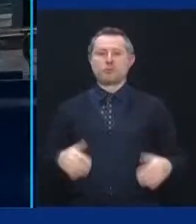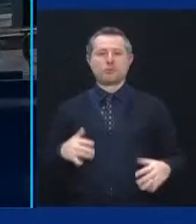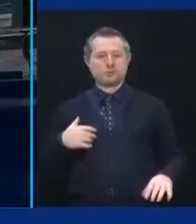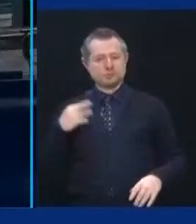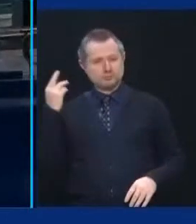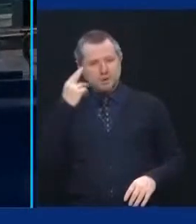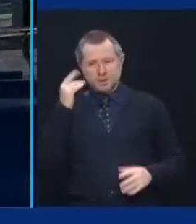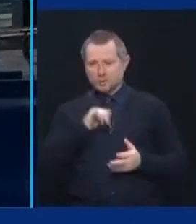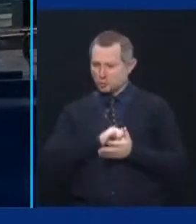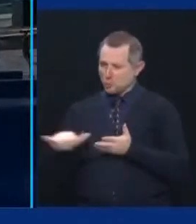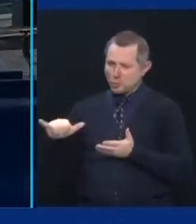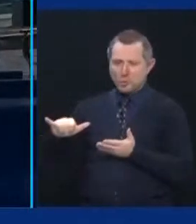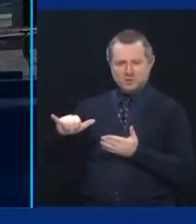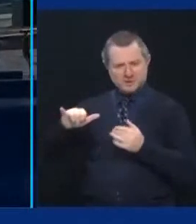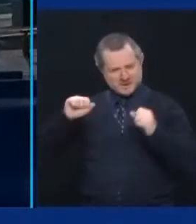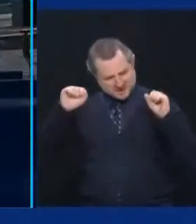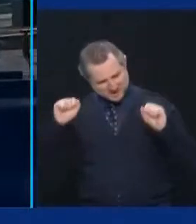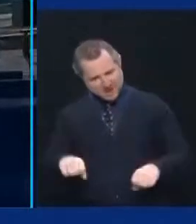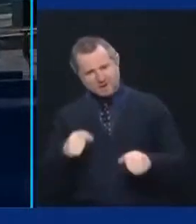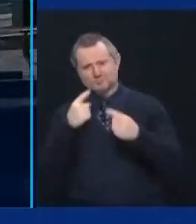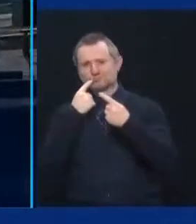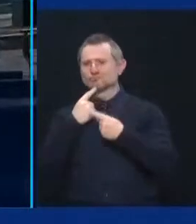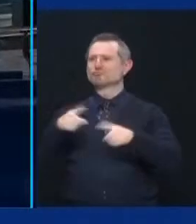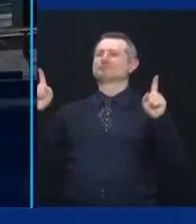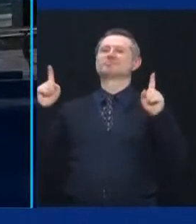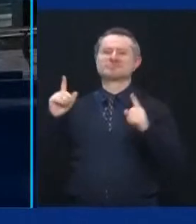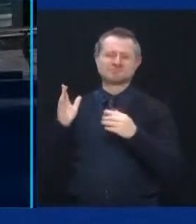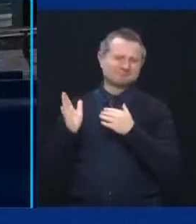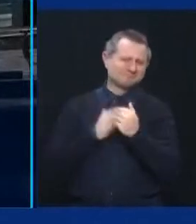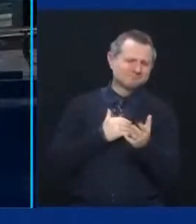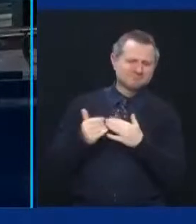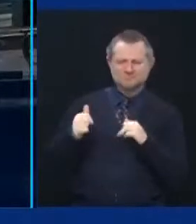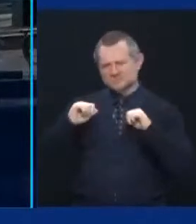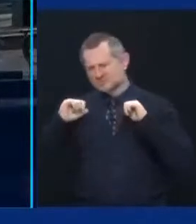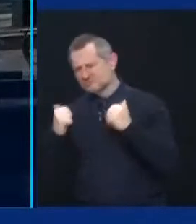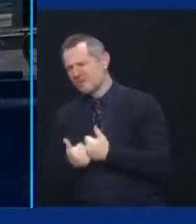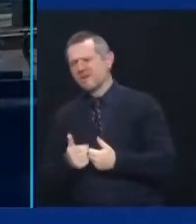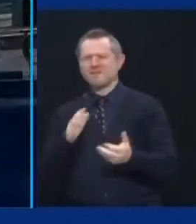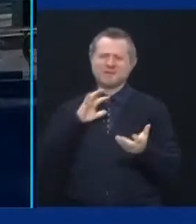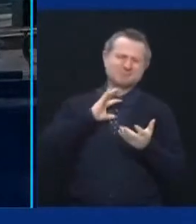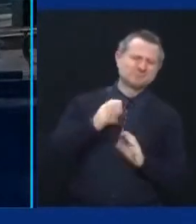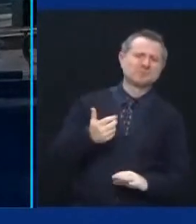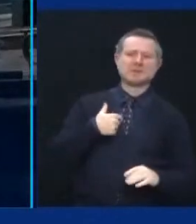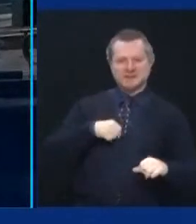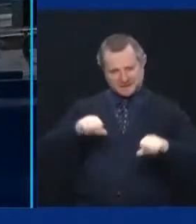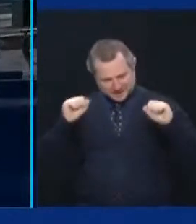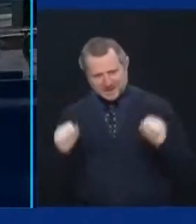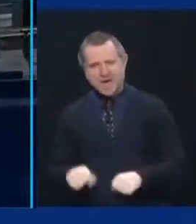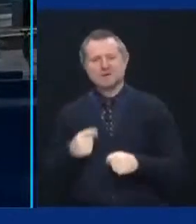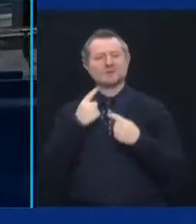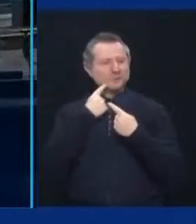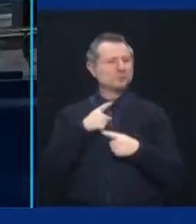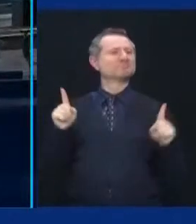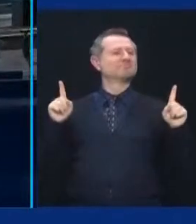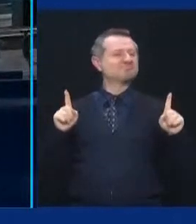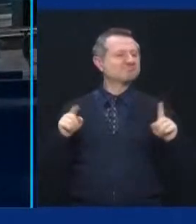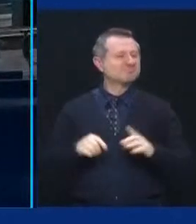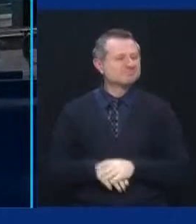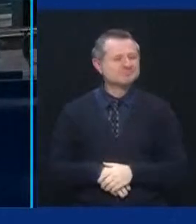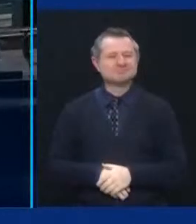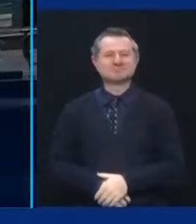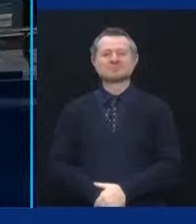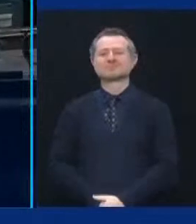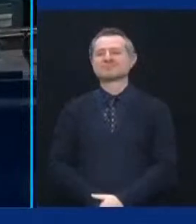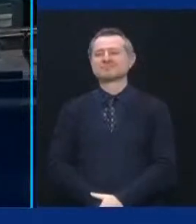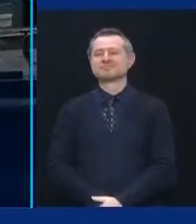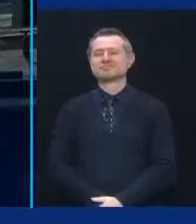and how we can do great things, and we can do them well, and we can do them quickly. You know, we're